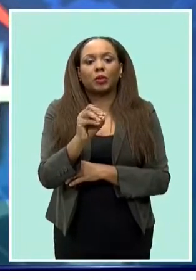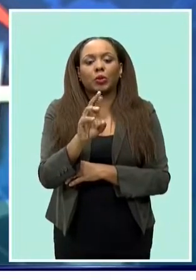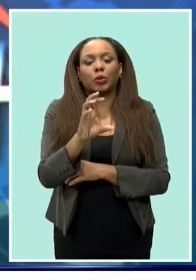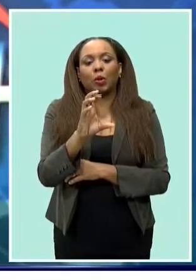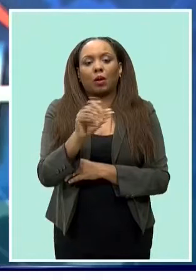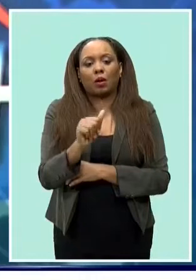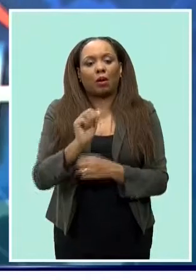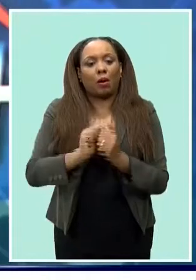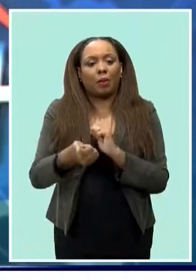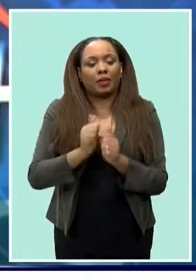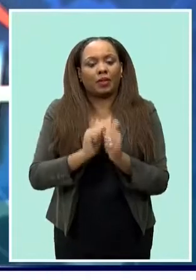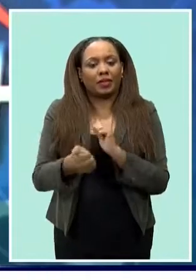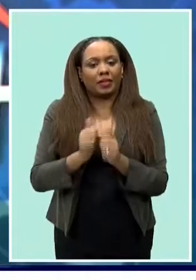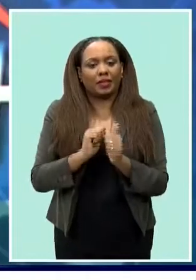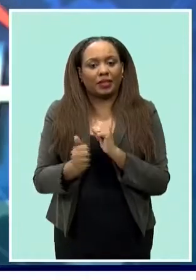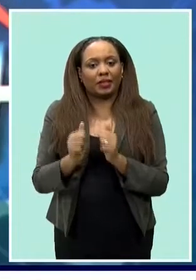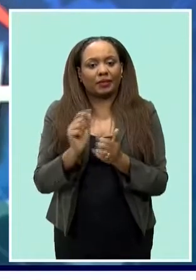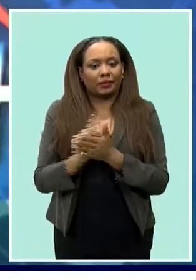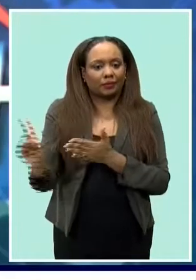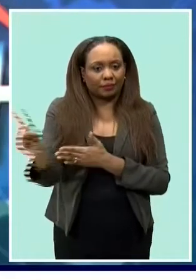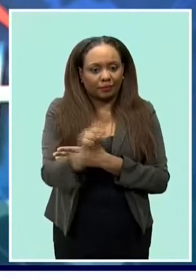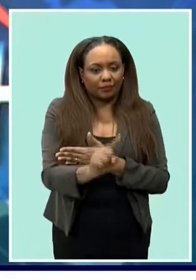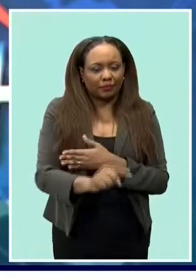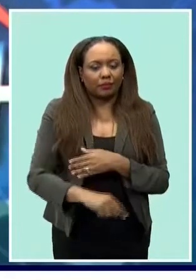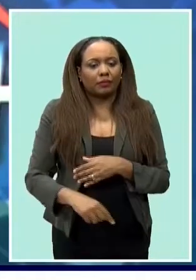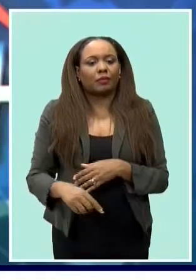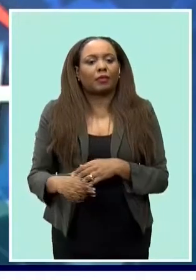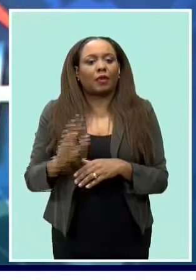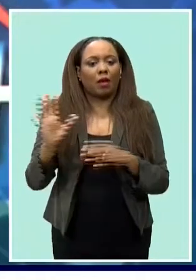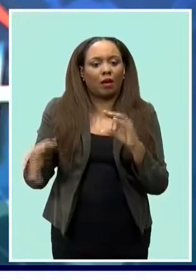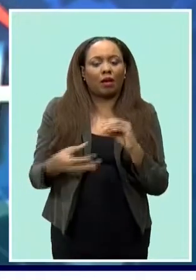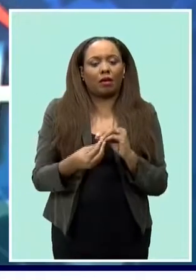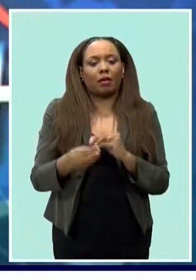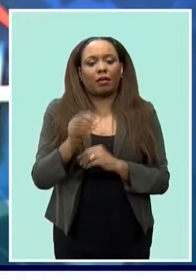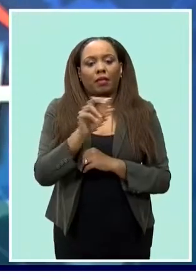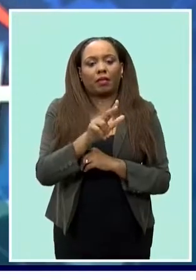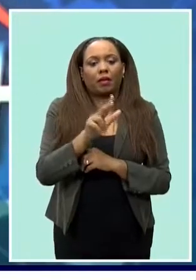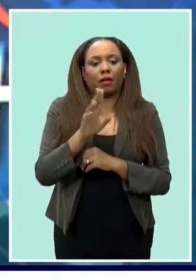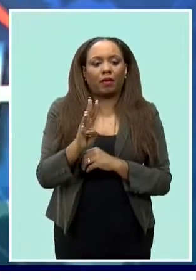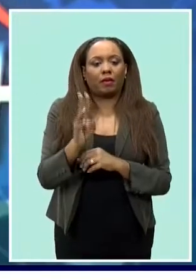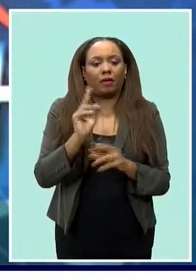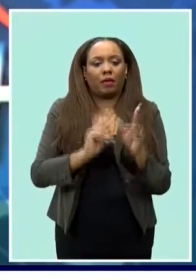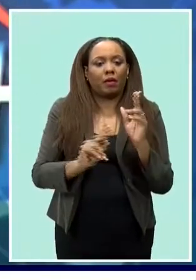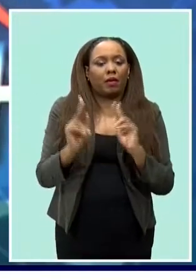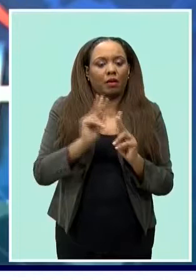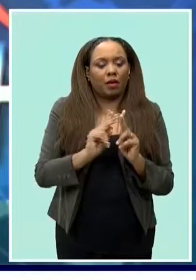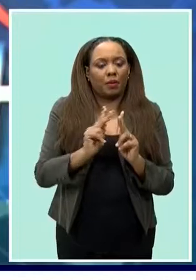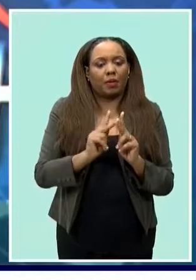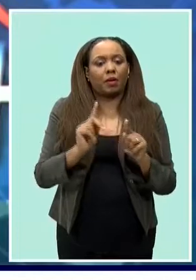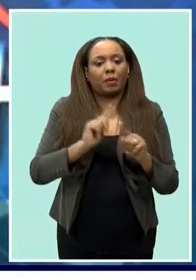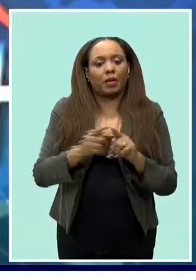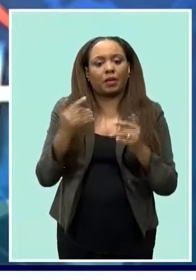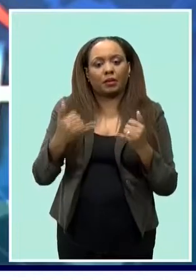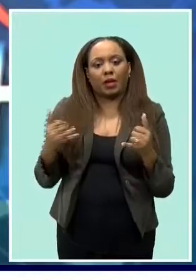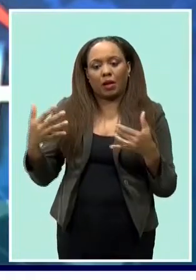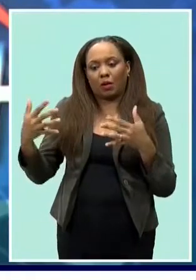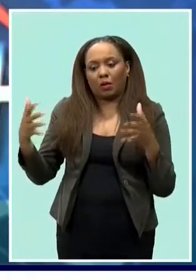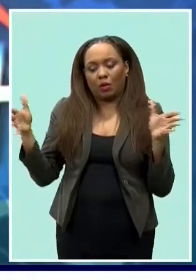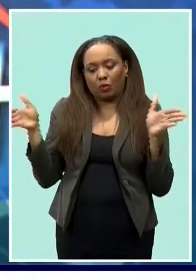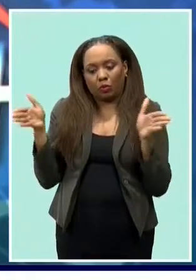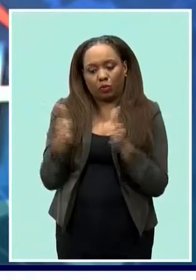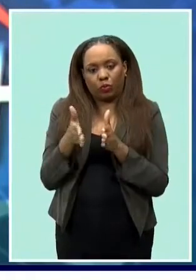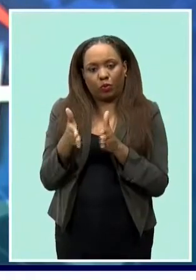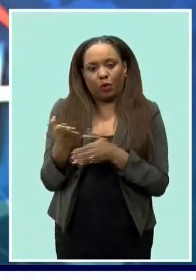week's time. Out of an initial field of 34 contestants that competed in the MQI 98.1 The One Soca Monarch